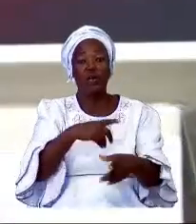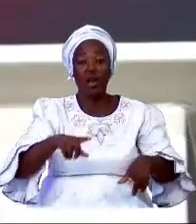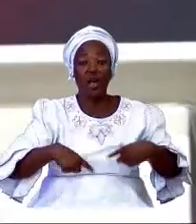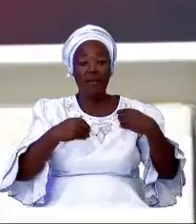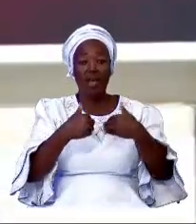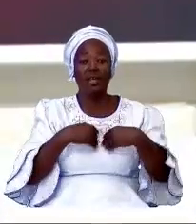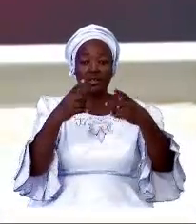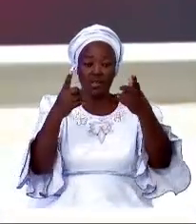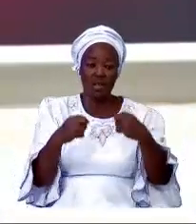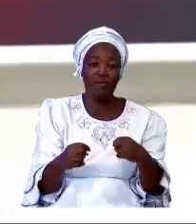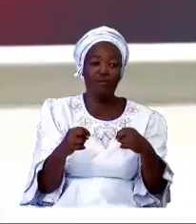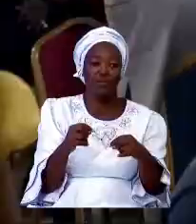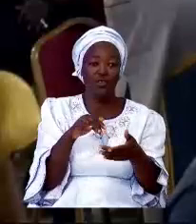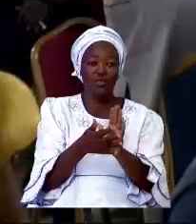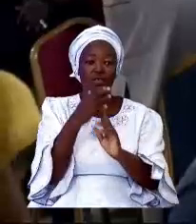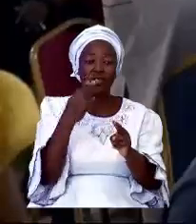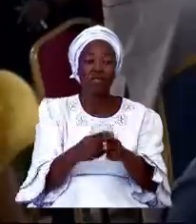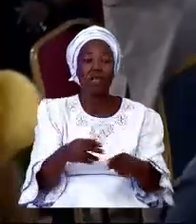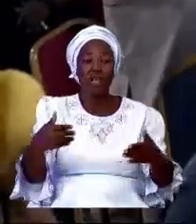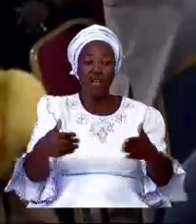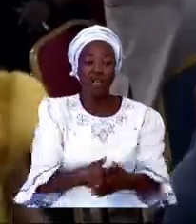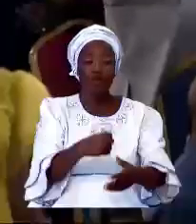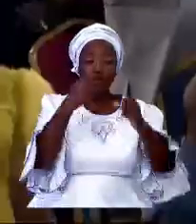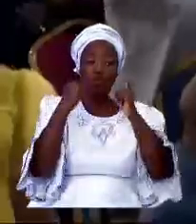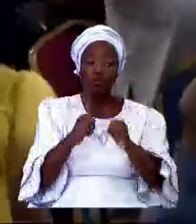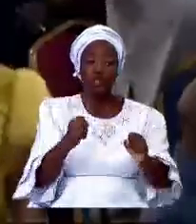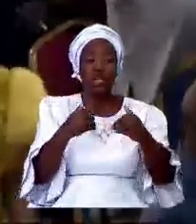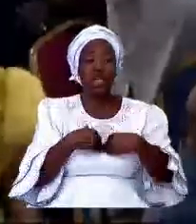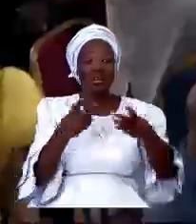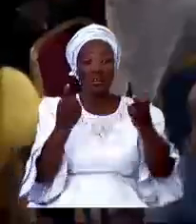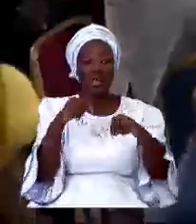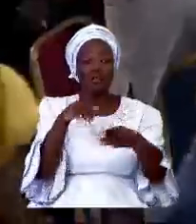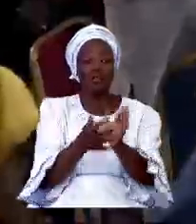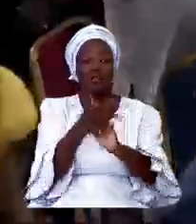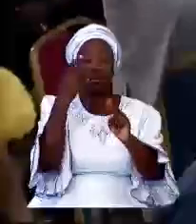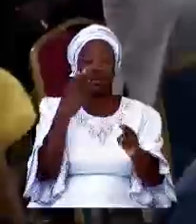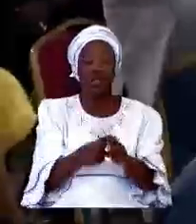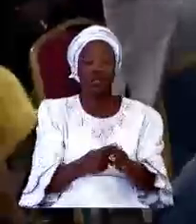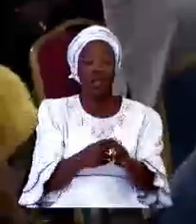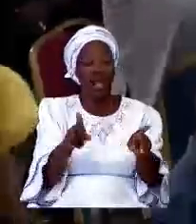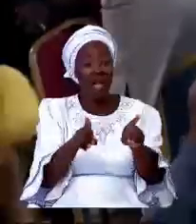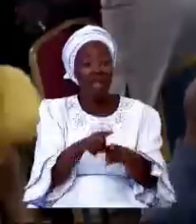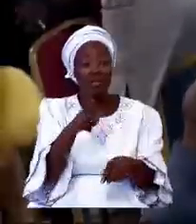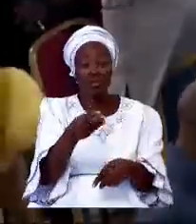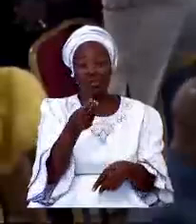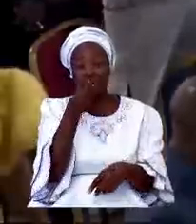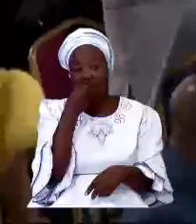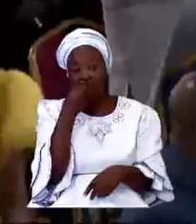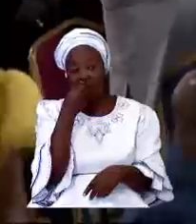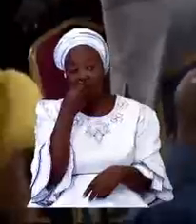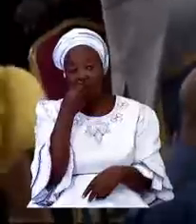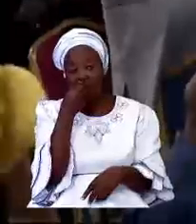out of Christ. New life has come. New strength has